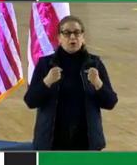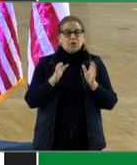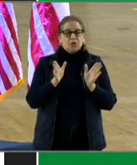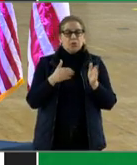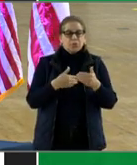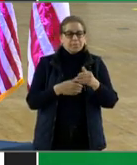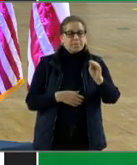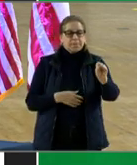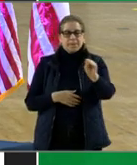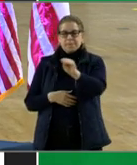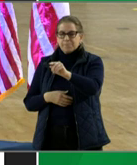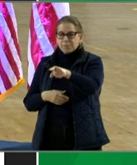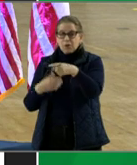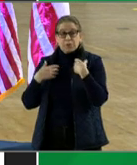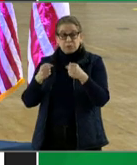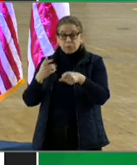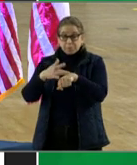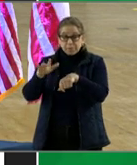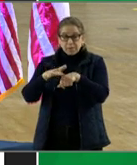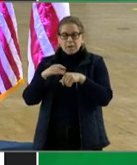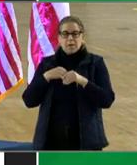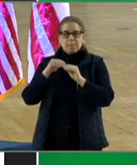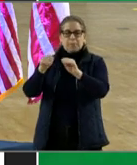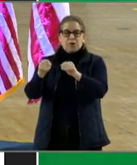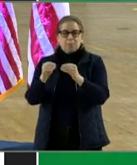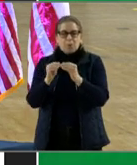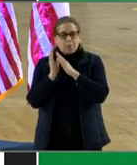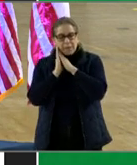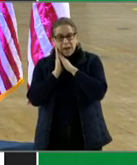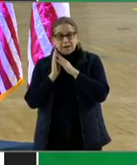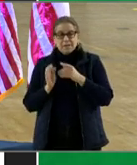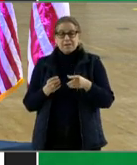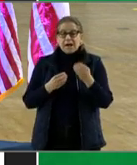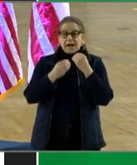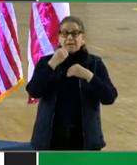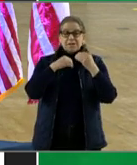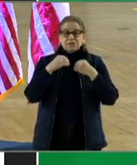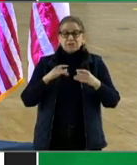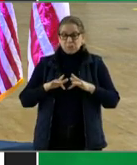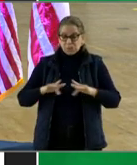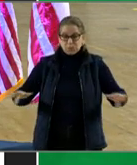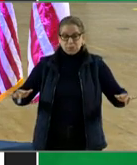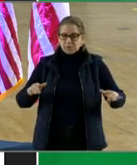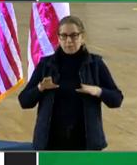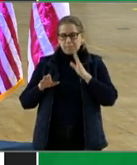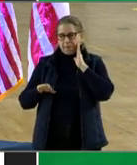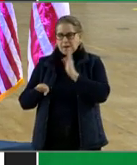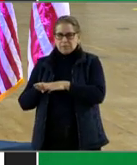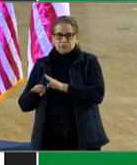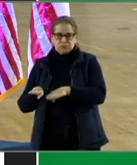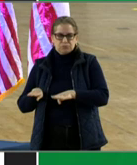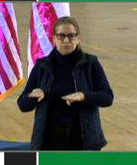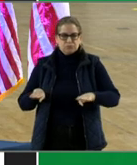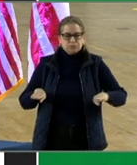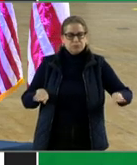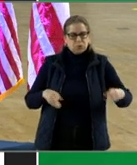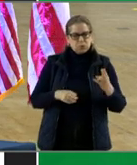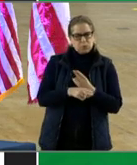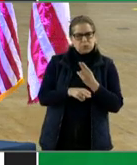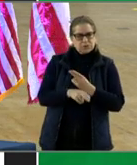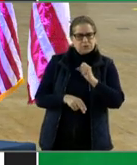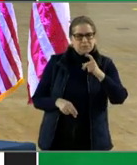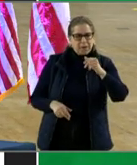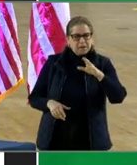cafeteria space that could be converted, those types of spaces to get more beds within the hospital walls. And then any adjacent